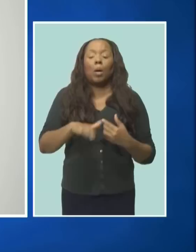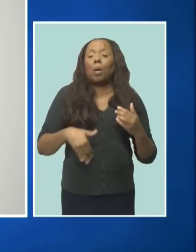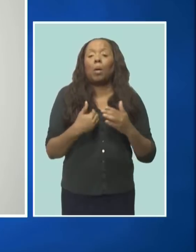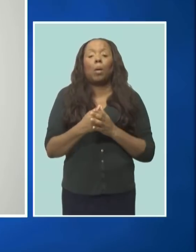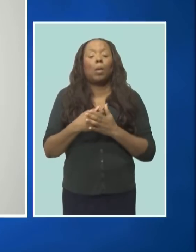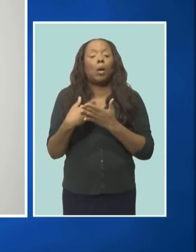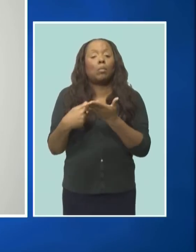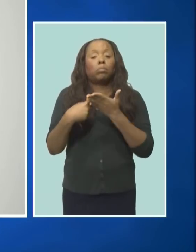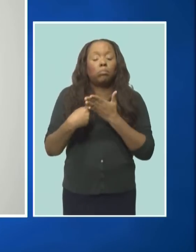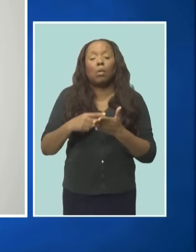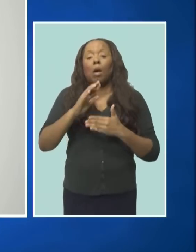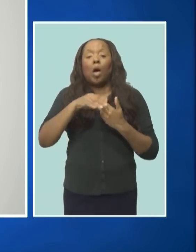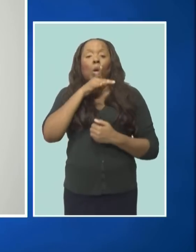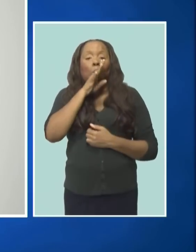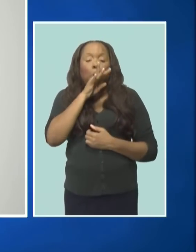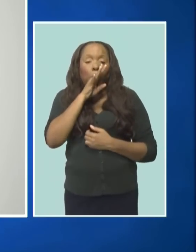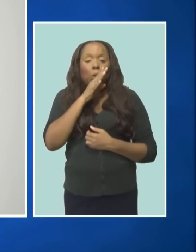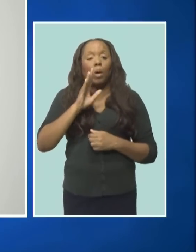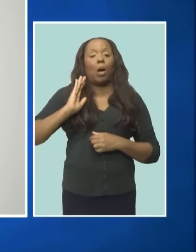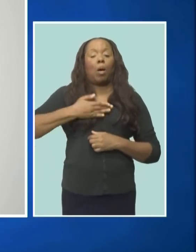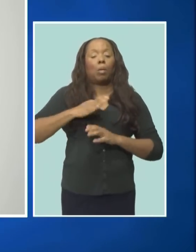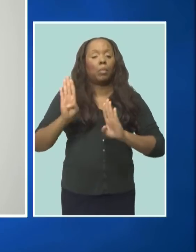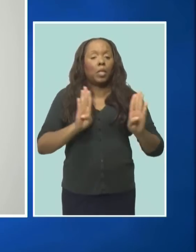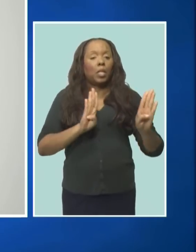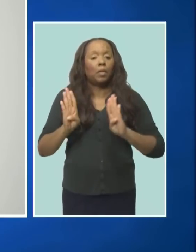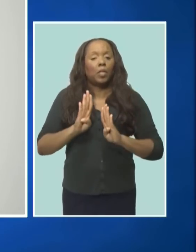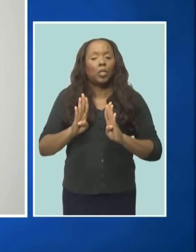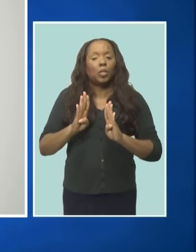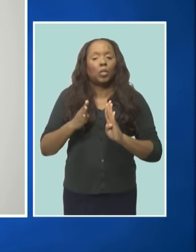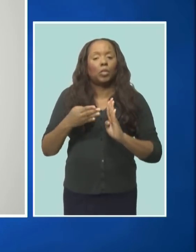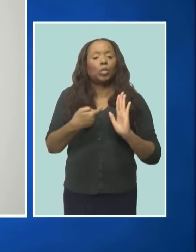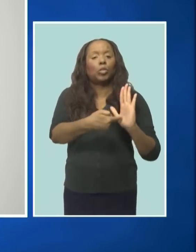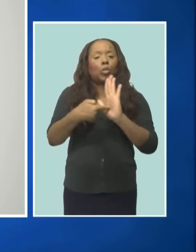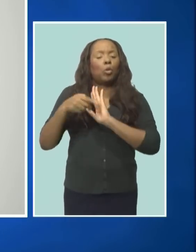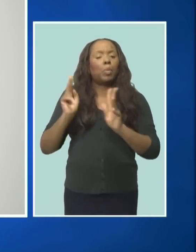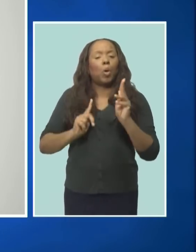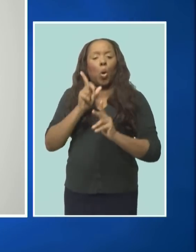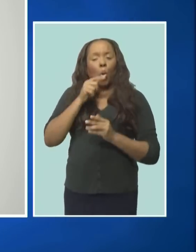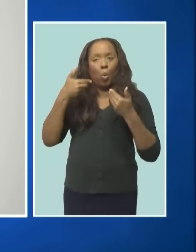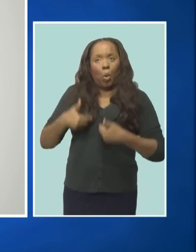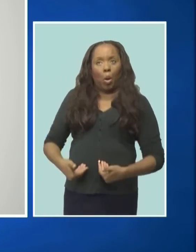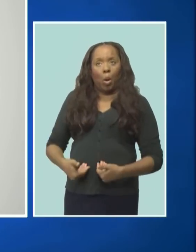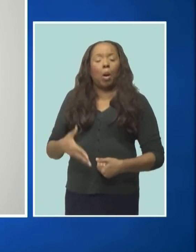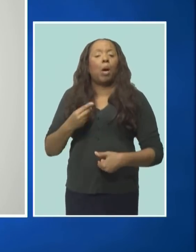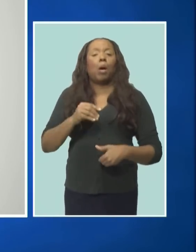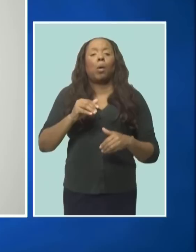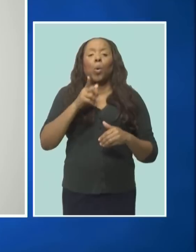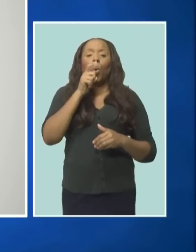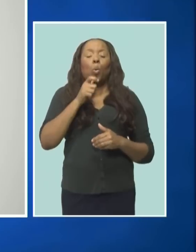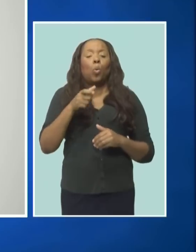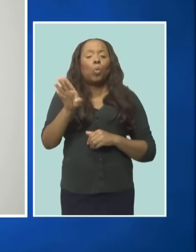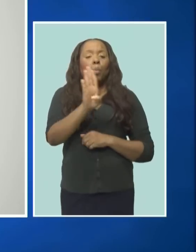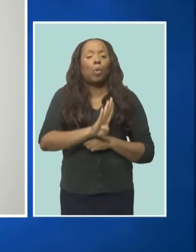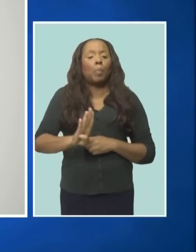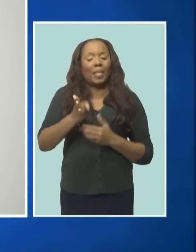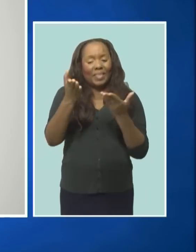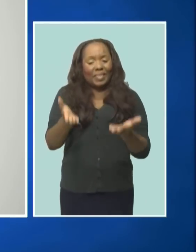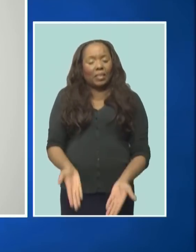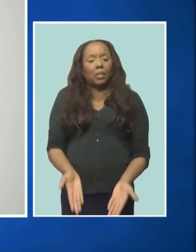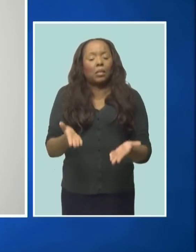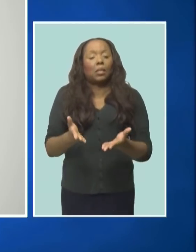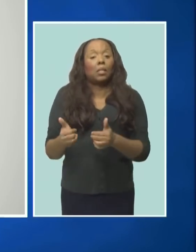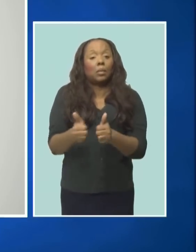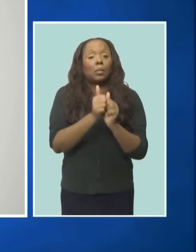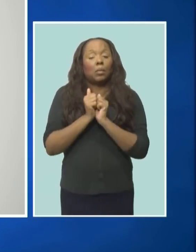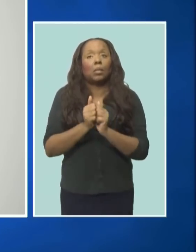action that we take reflects not just on ourselves, but on this community which we cherish. Together, let us